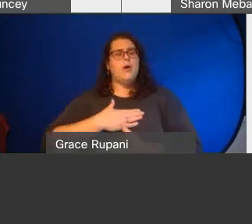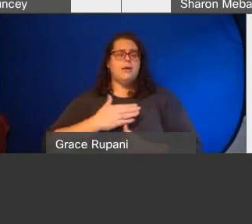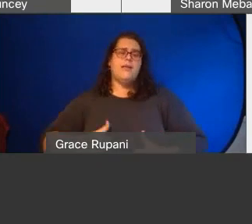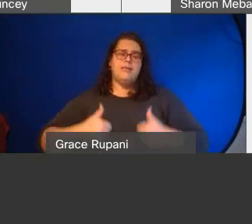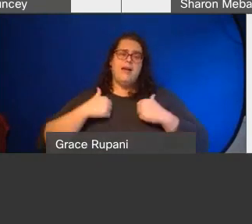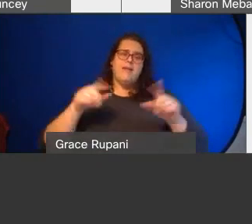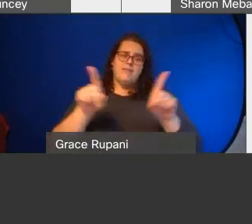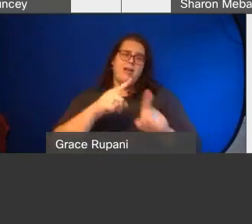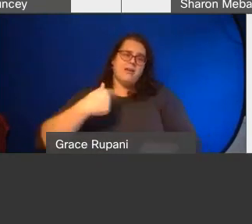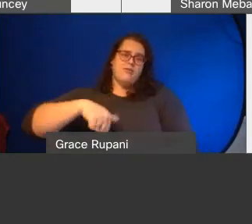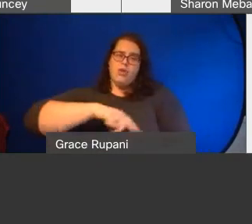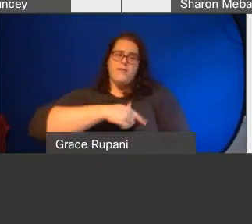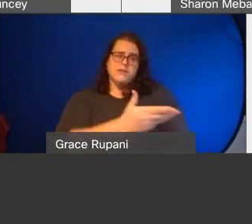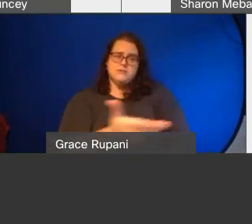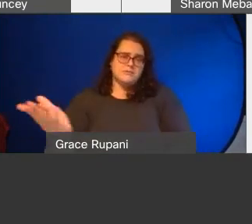So.